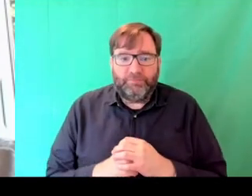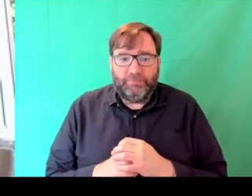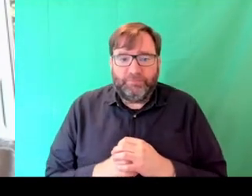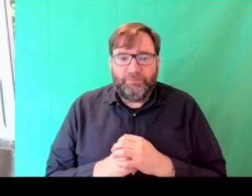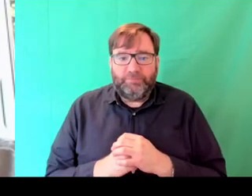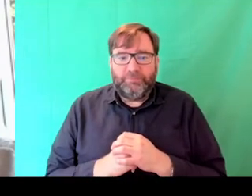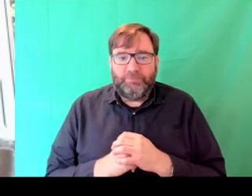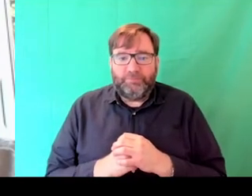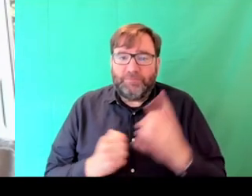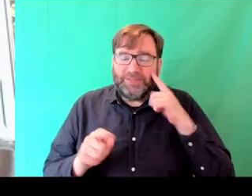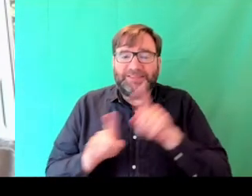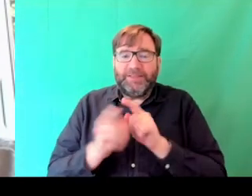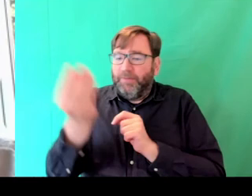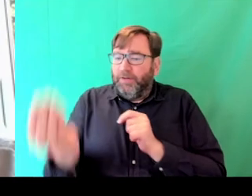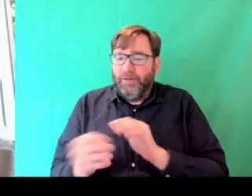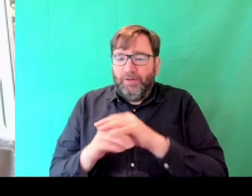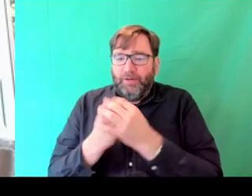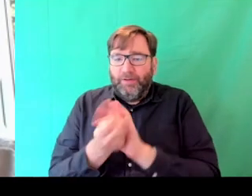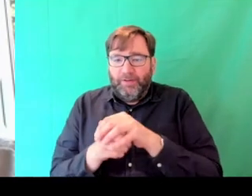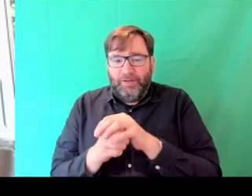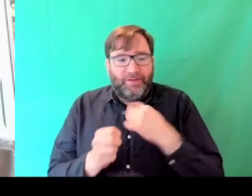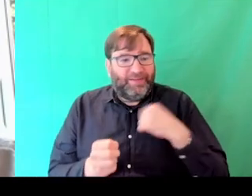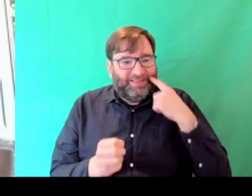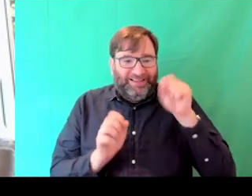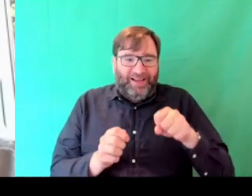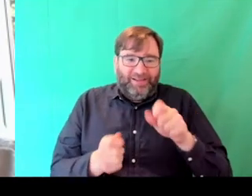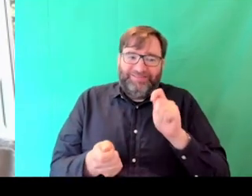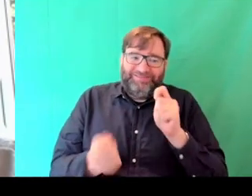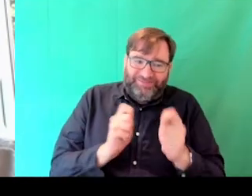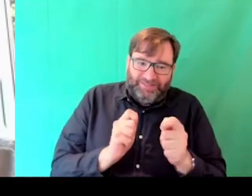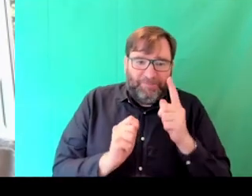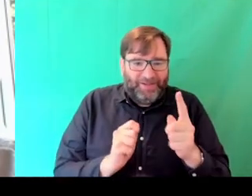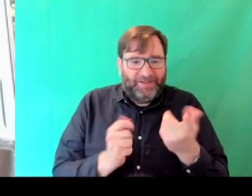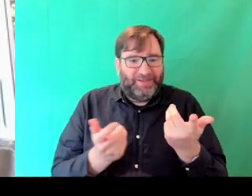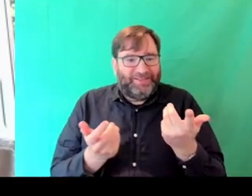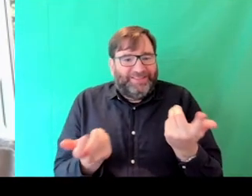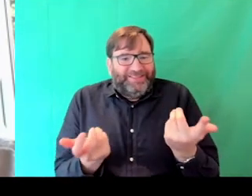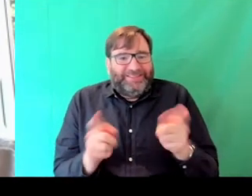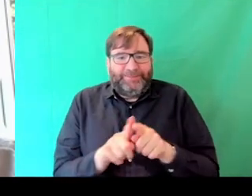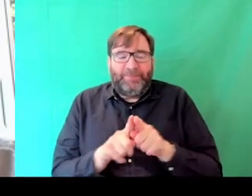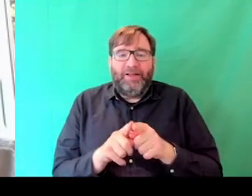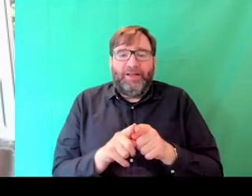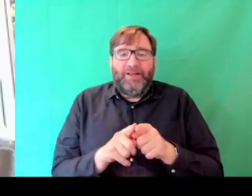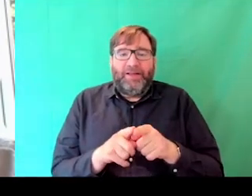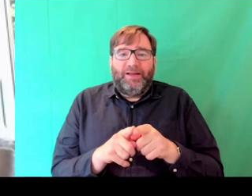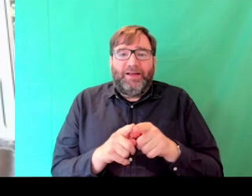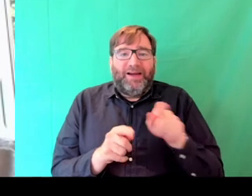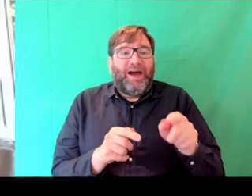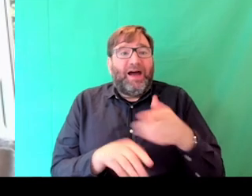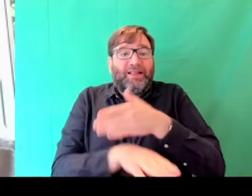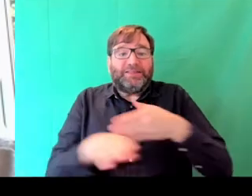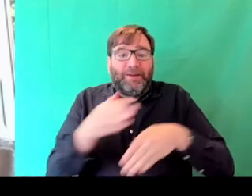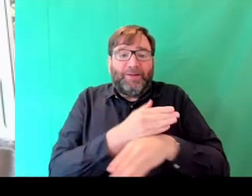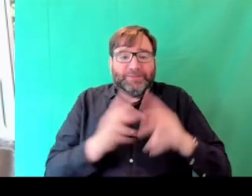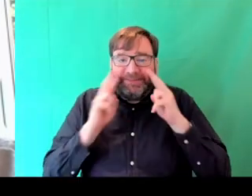didn't have big buttons because I literally couldn't press with my pinky, and they questioned me about it. And so I think it's the same thing with mental disabilities and